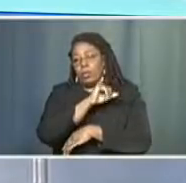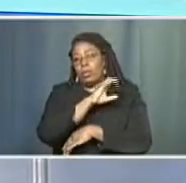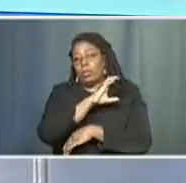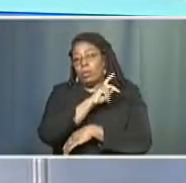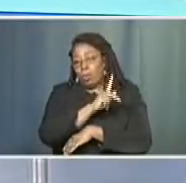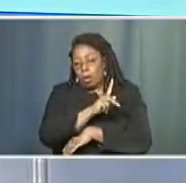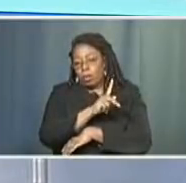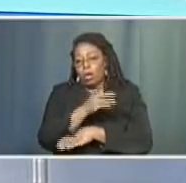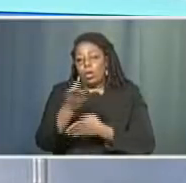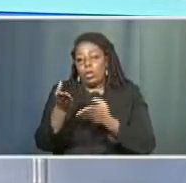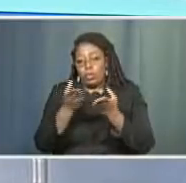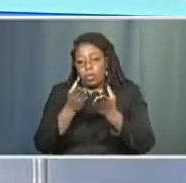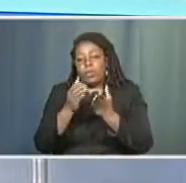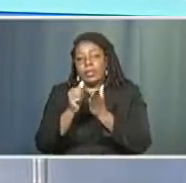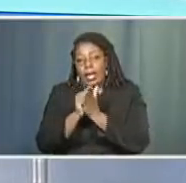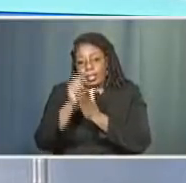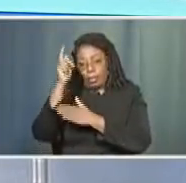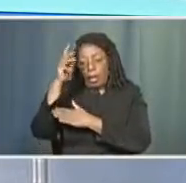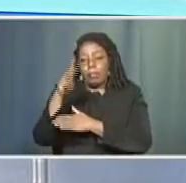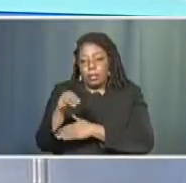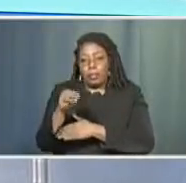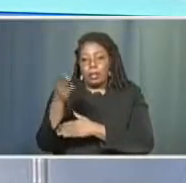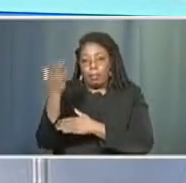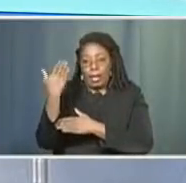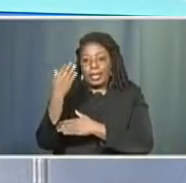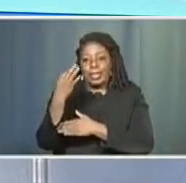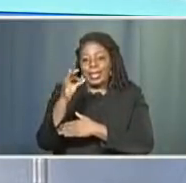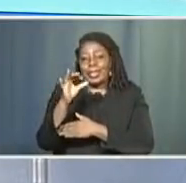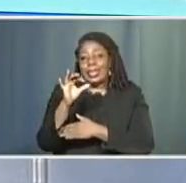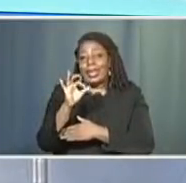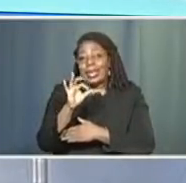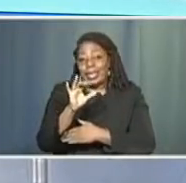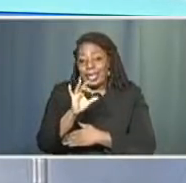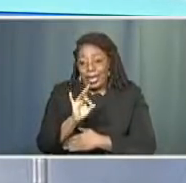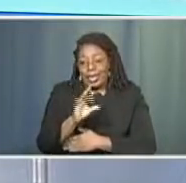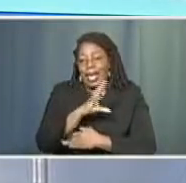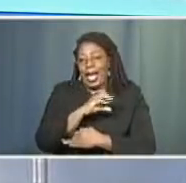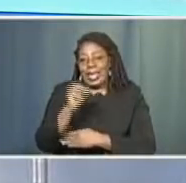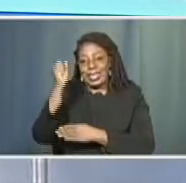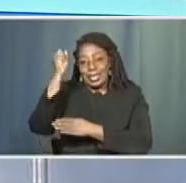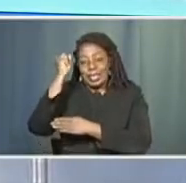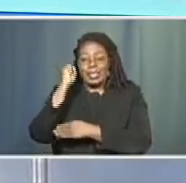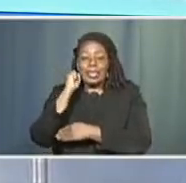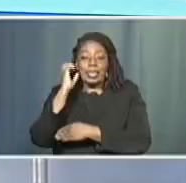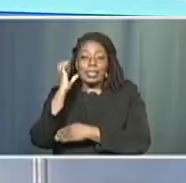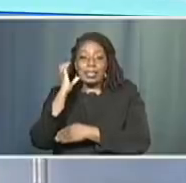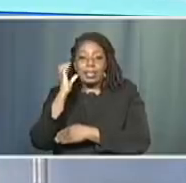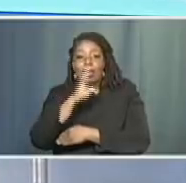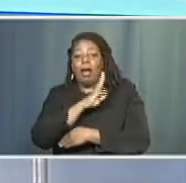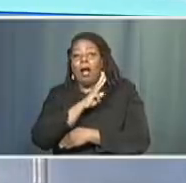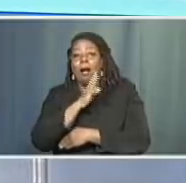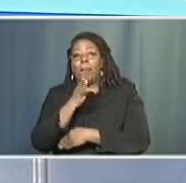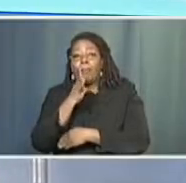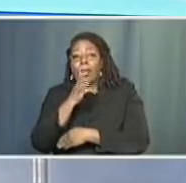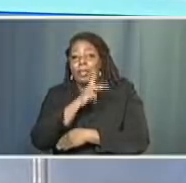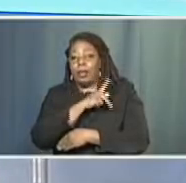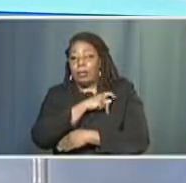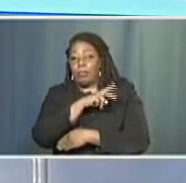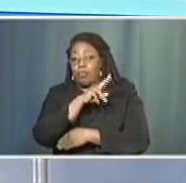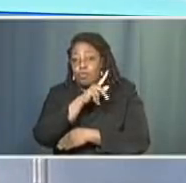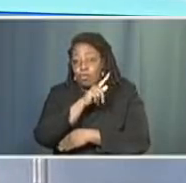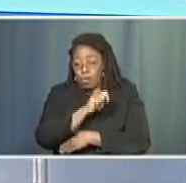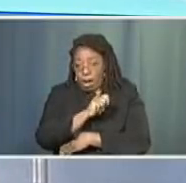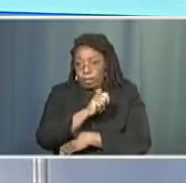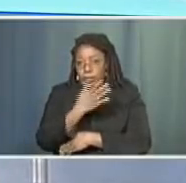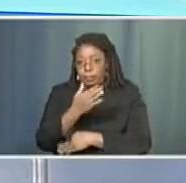1998, and former Deputy Prime Minister Cynthia Mother Pratt in 2005. Hannah Martin spoke with reporters